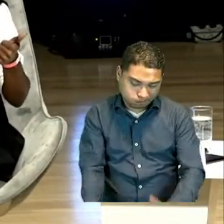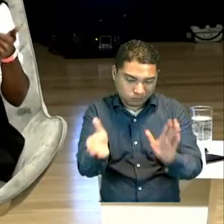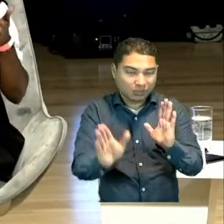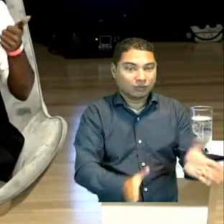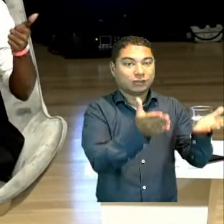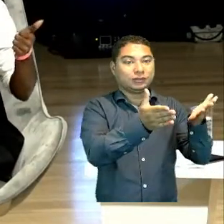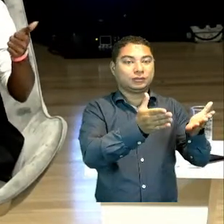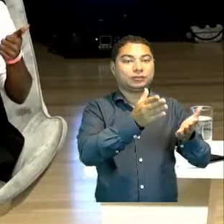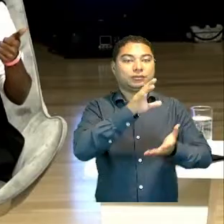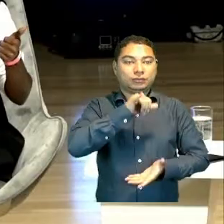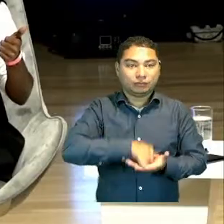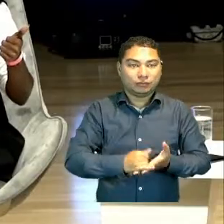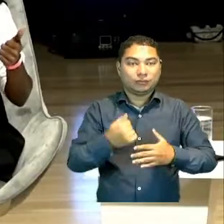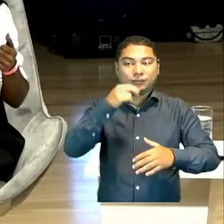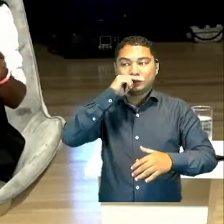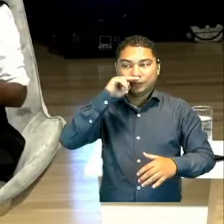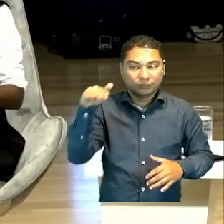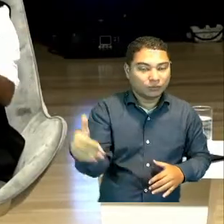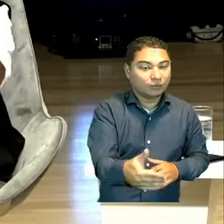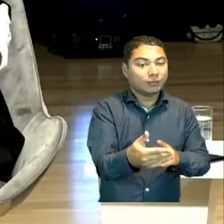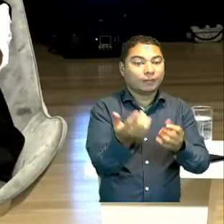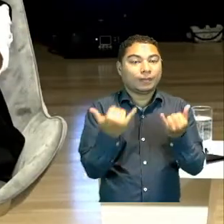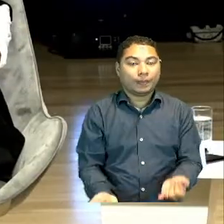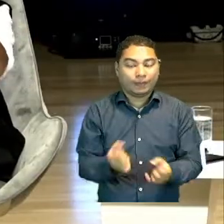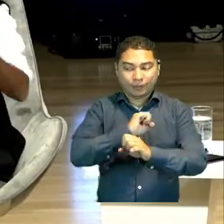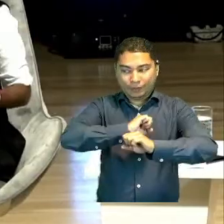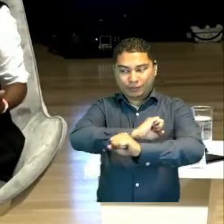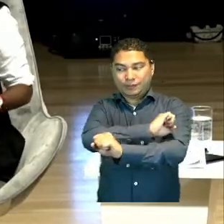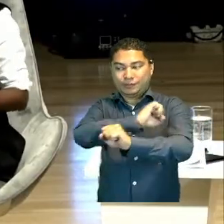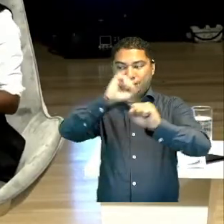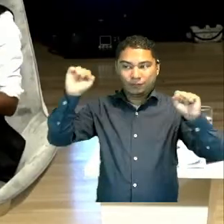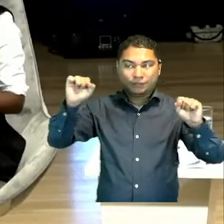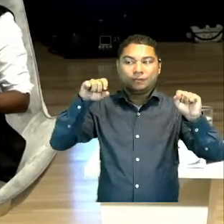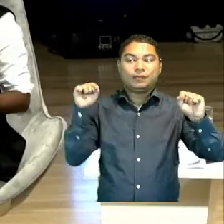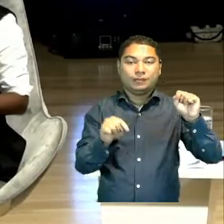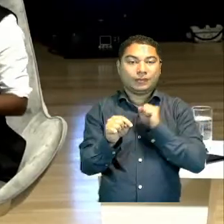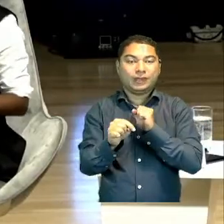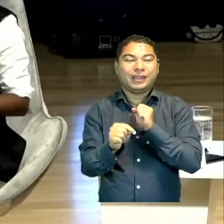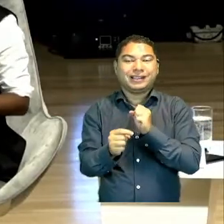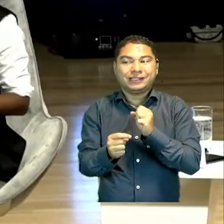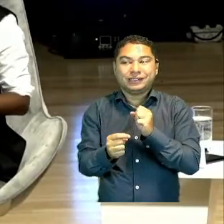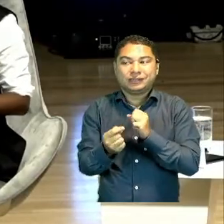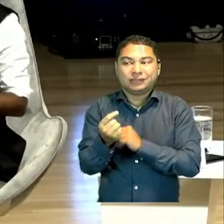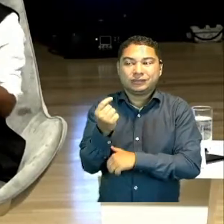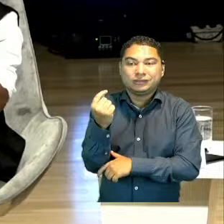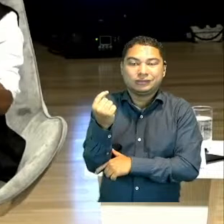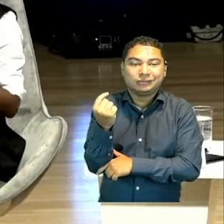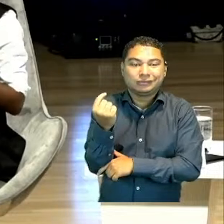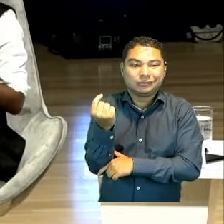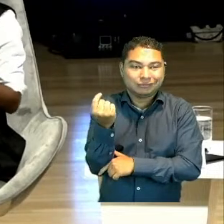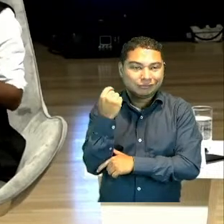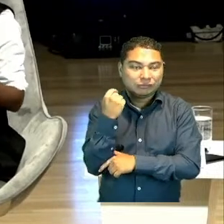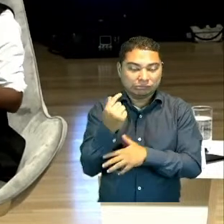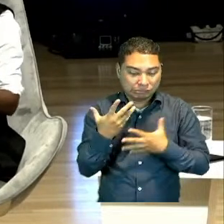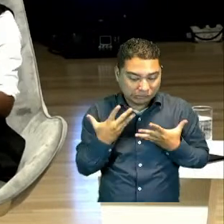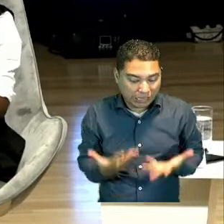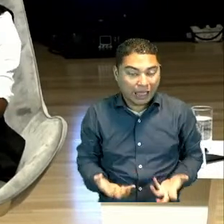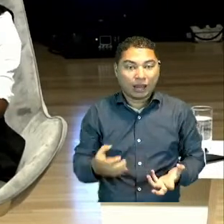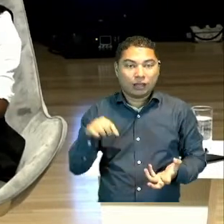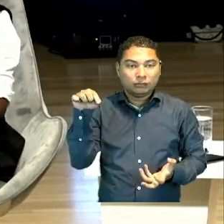Northwest Pacific coast of Colombia. One of the girls, if you remember in the morning, was telling us to